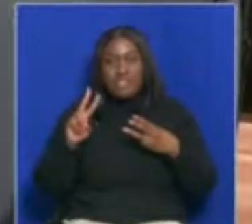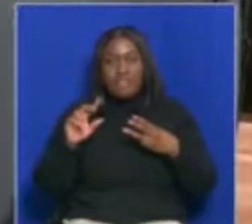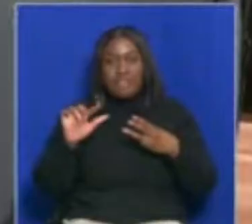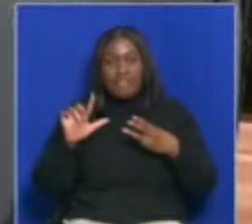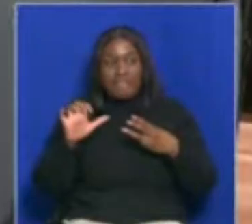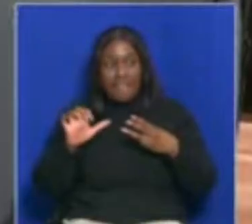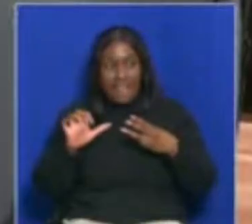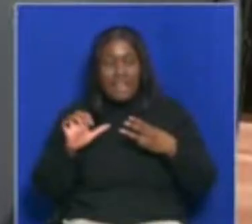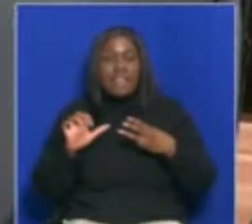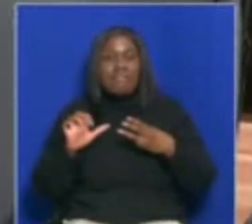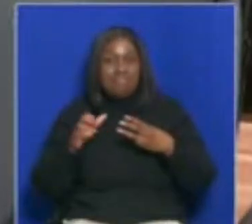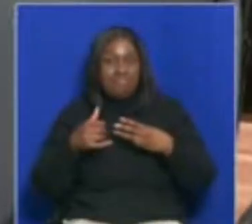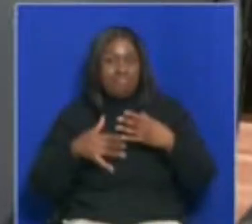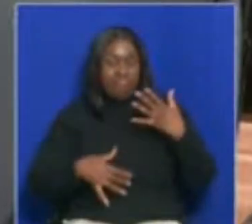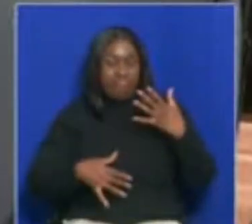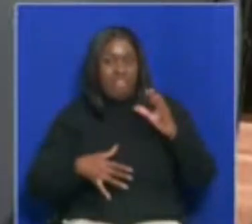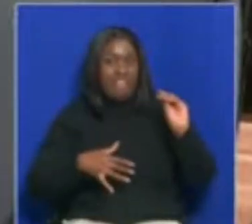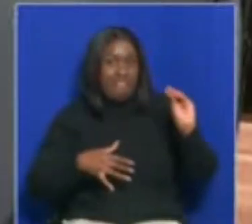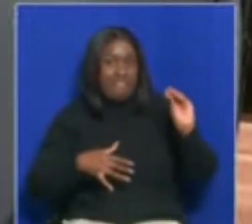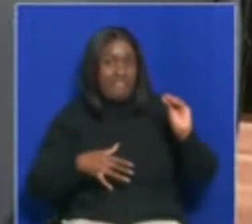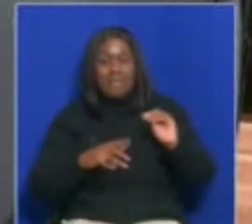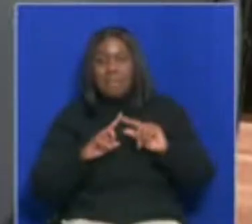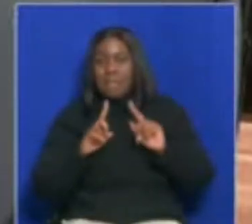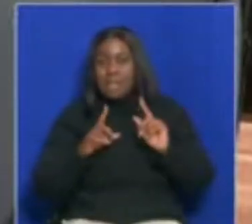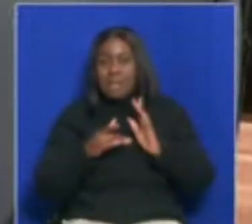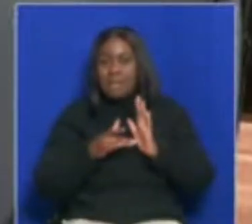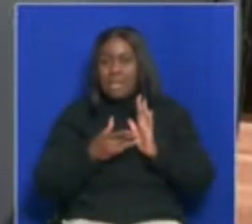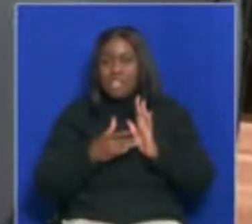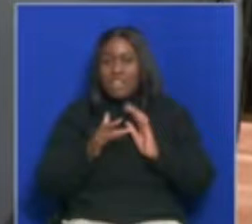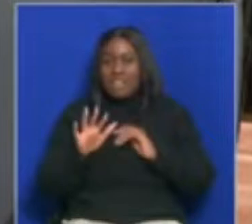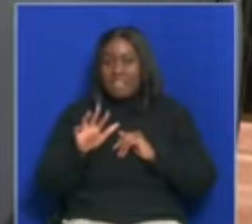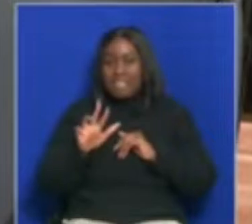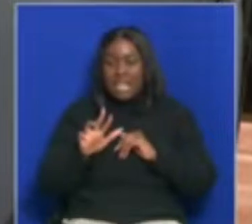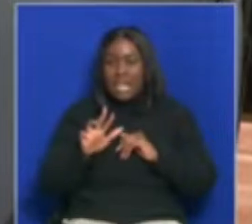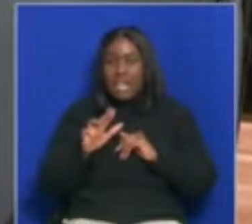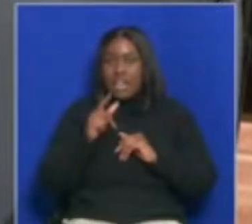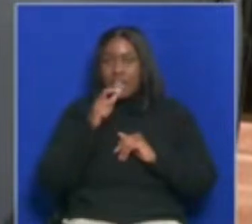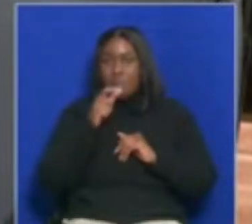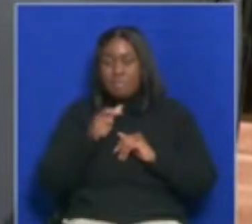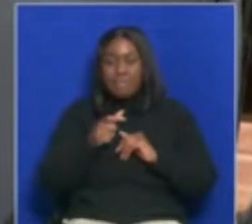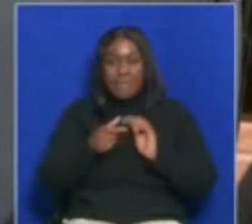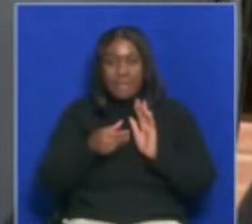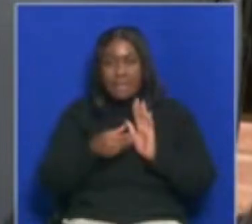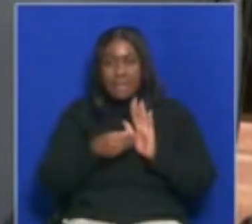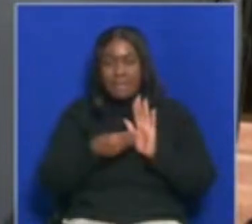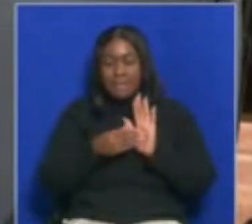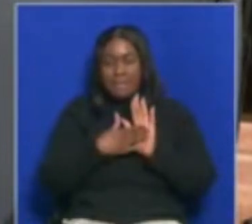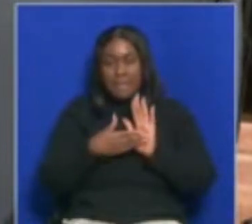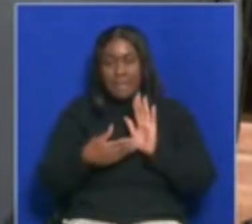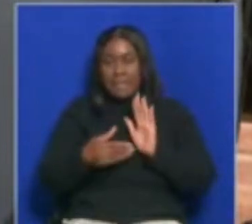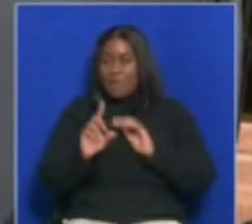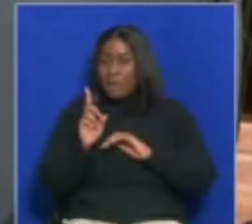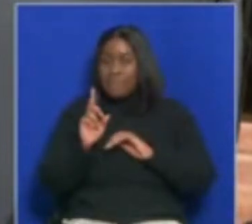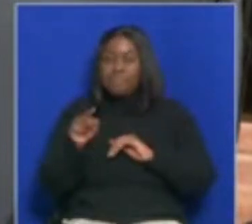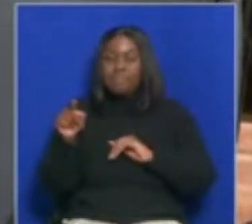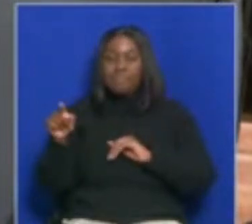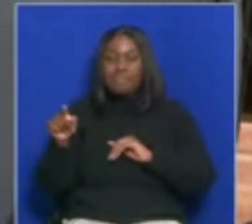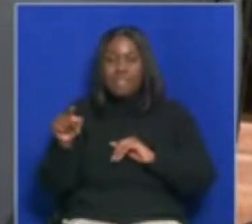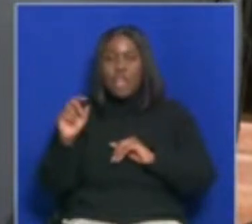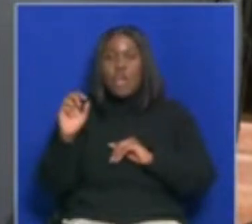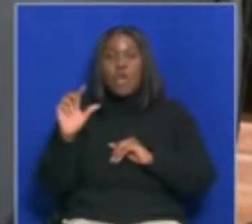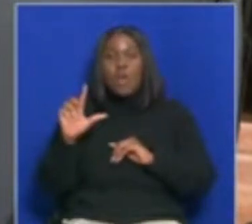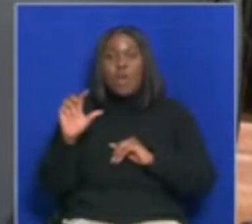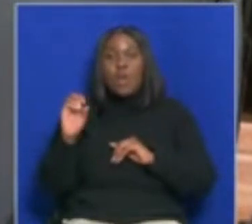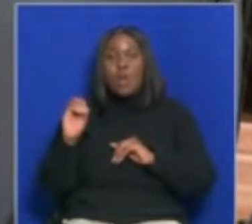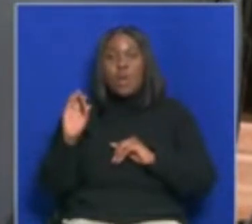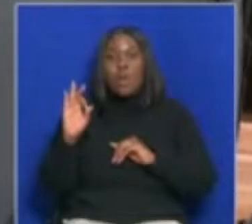paragraph 59 is the tow truck company of Mr. Bevan Loftus. Do you